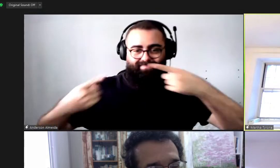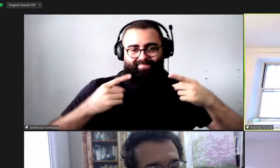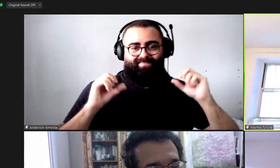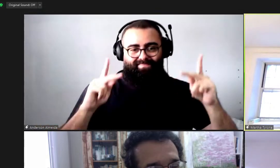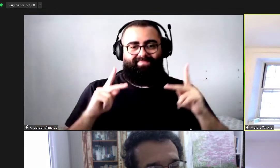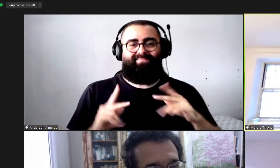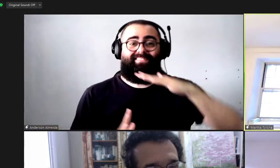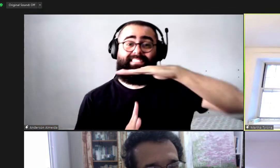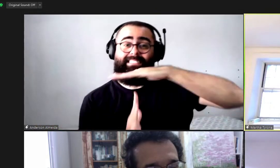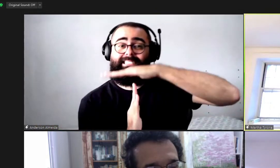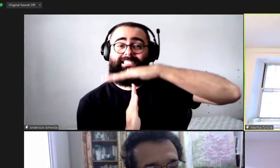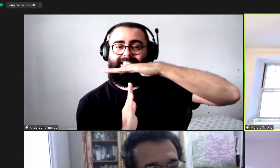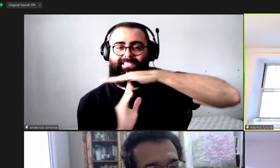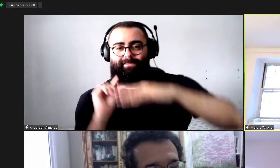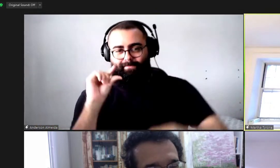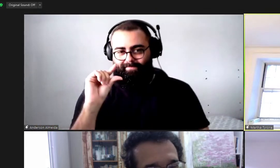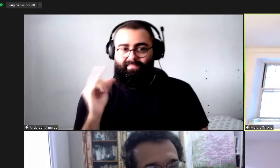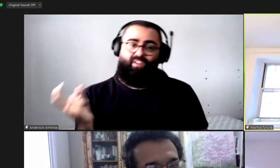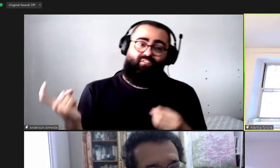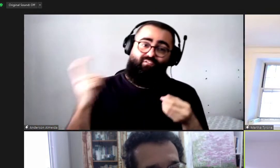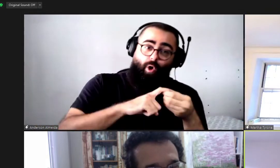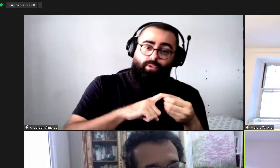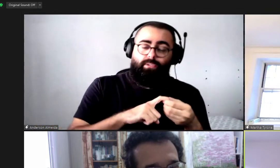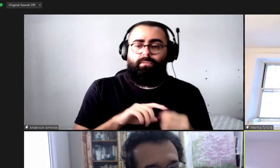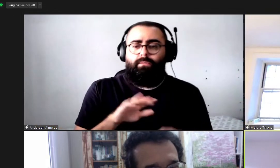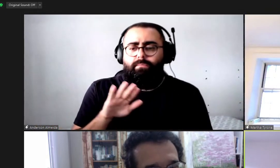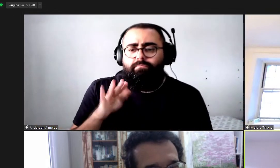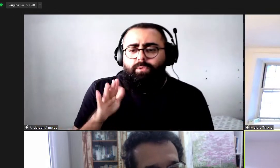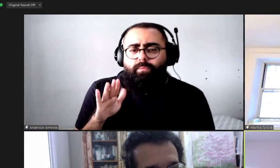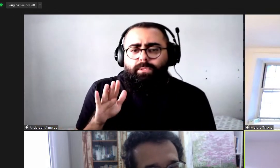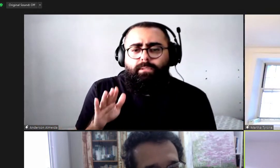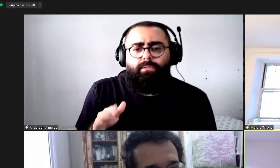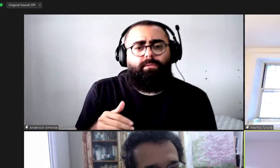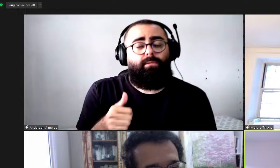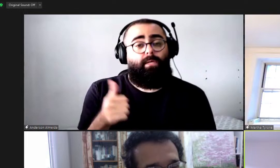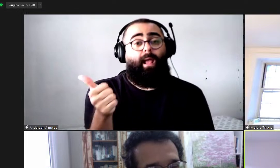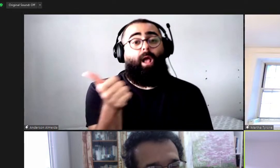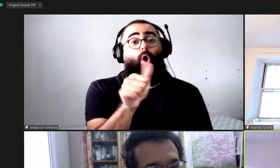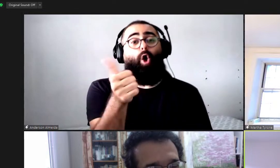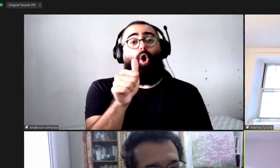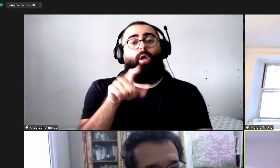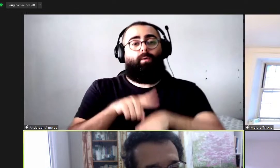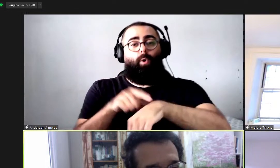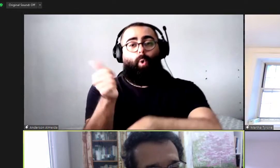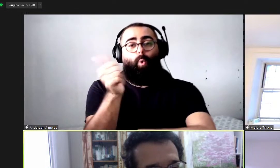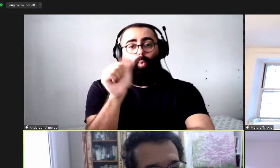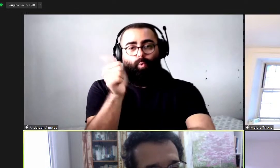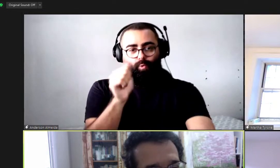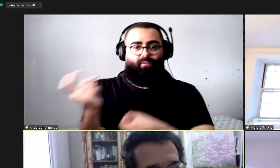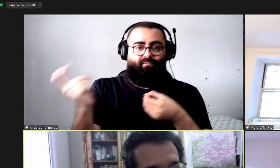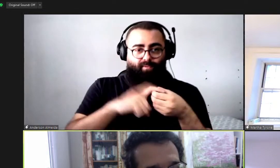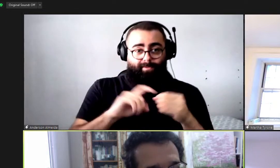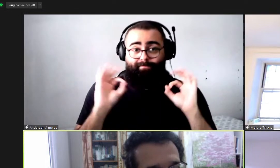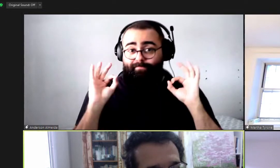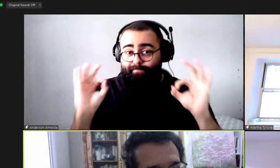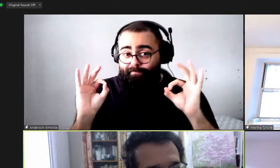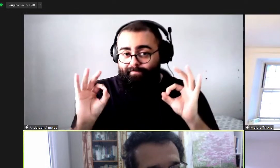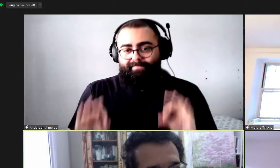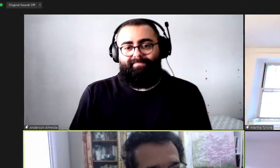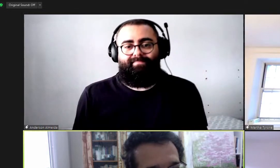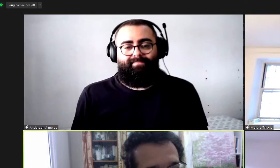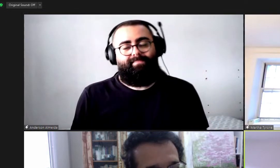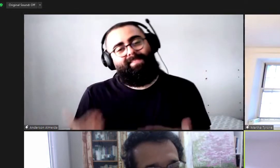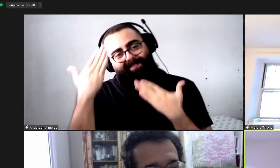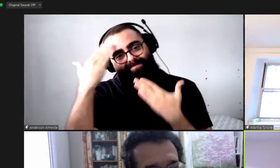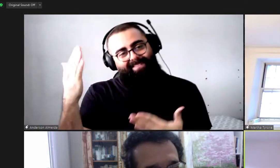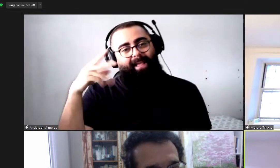All right, thanks. I'll be back. We'll be back at 11. Thank you. Thank you, Andre. Thank you, Plinio. Thank